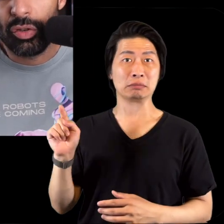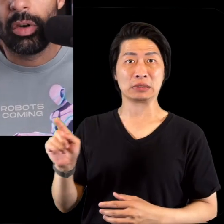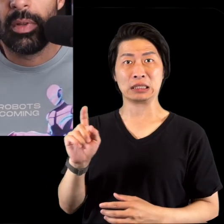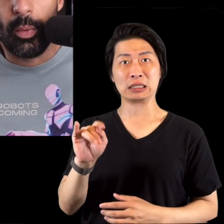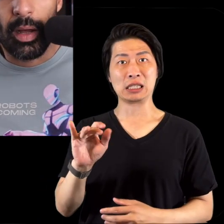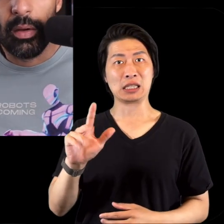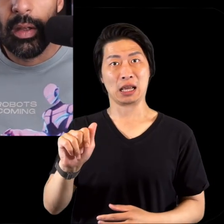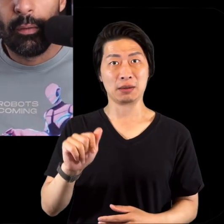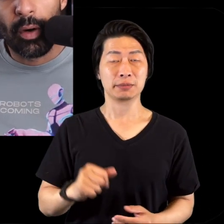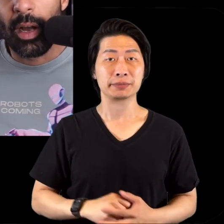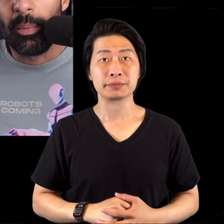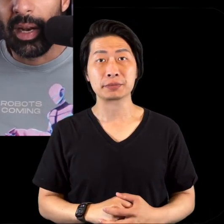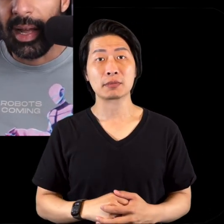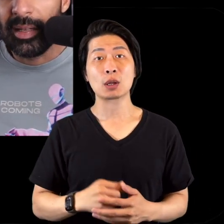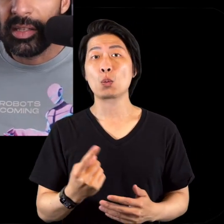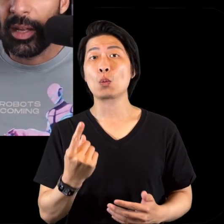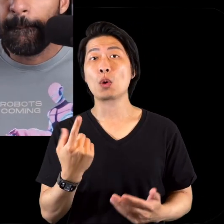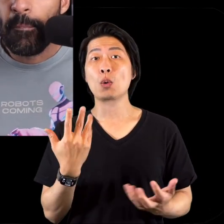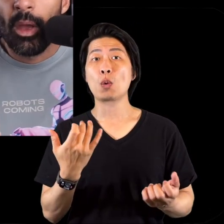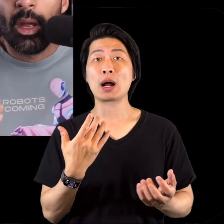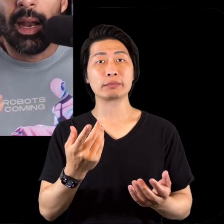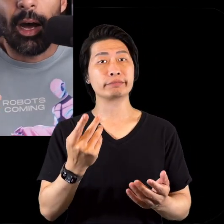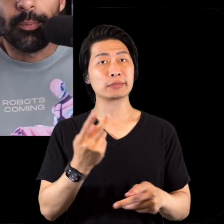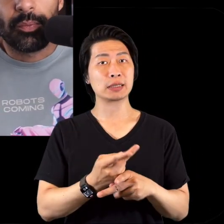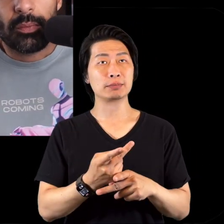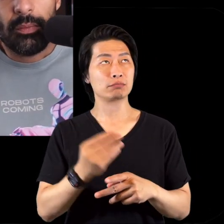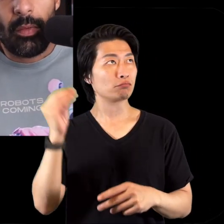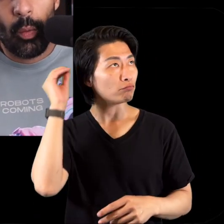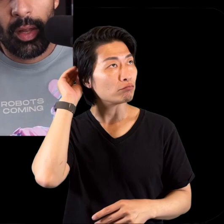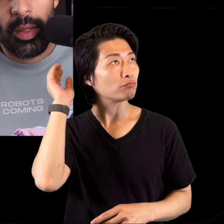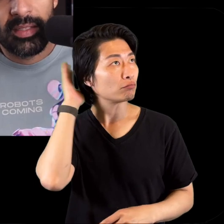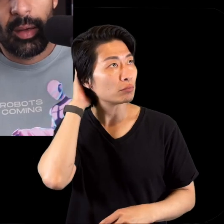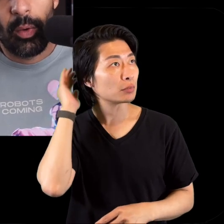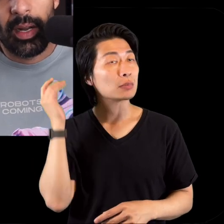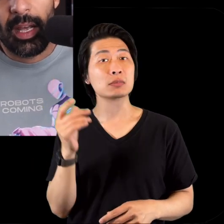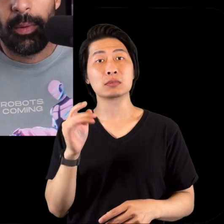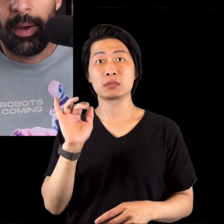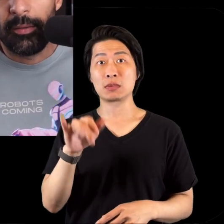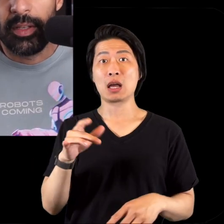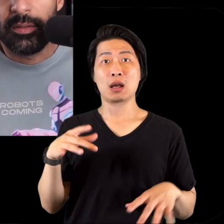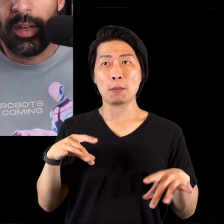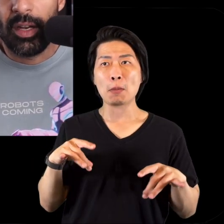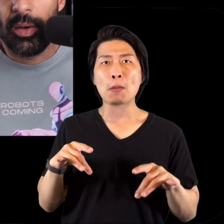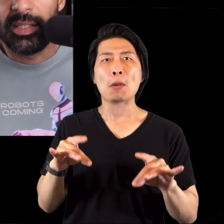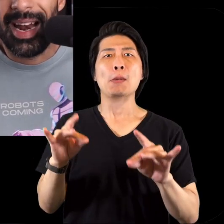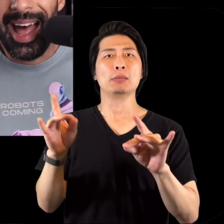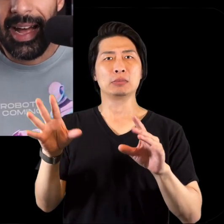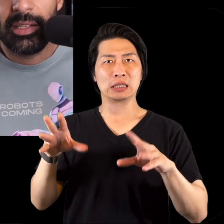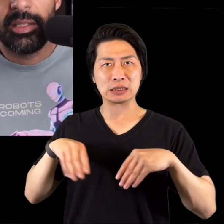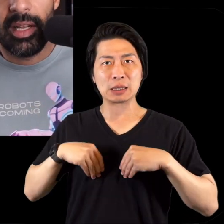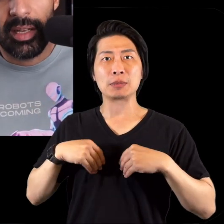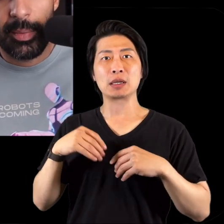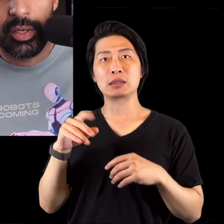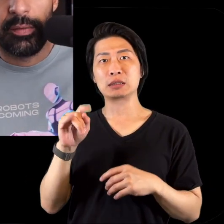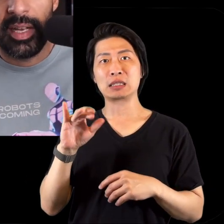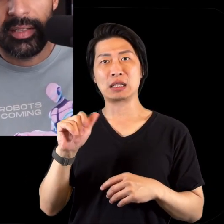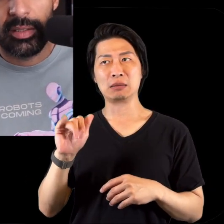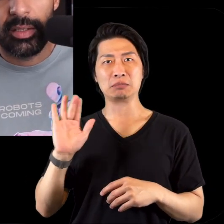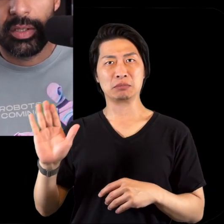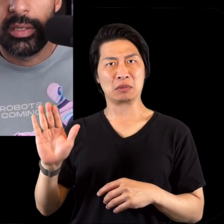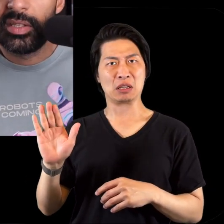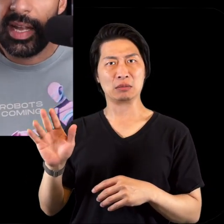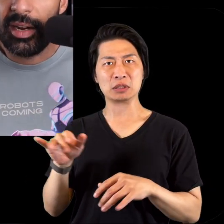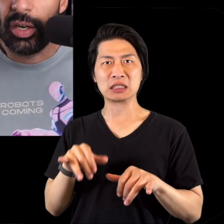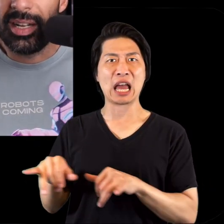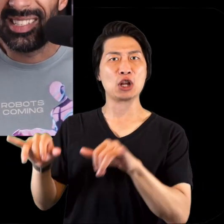bodes extremely well for a company like Tesla. Now, one of the things I want to keep in mind for this video is that as the adoption of